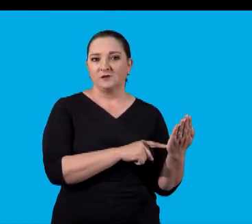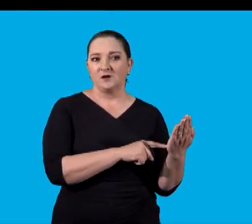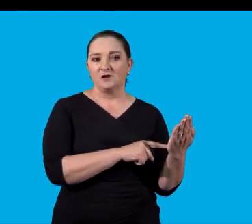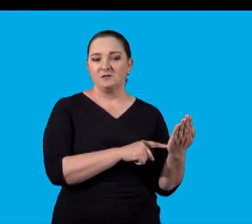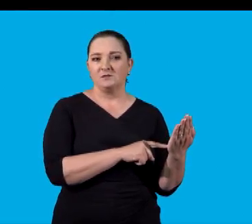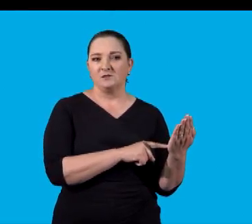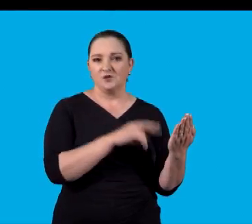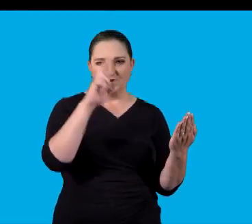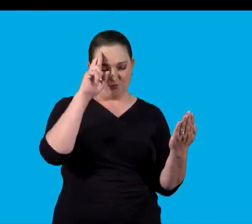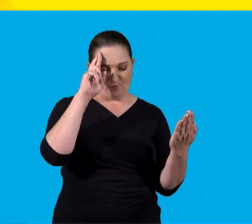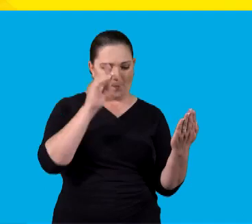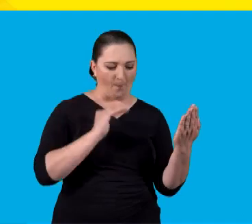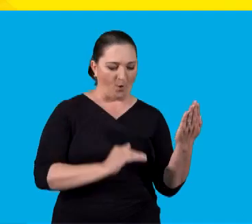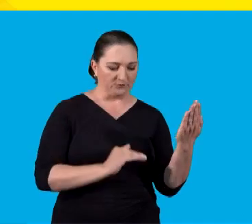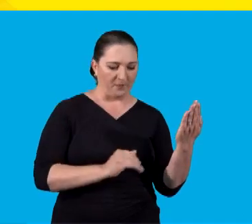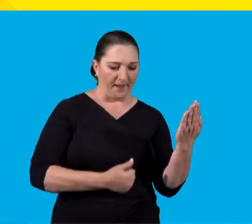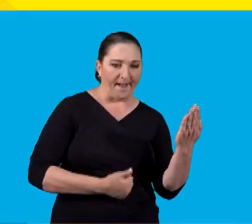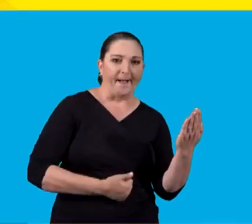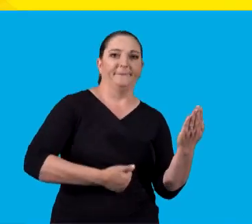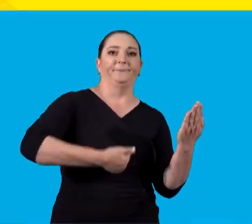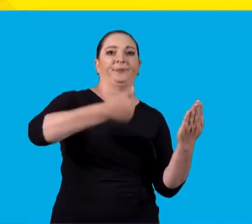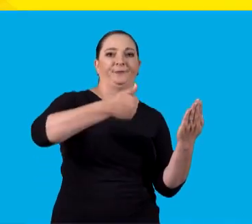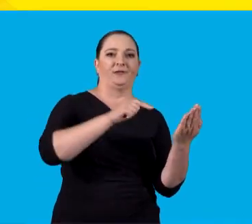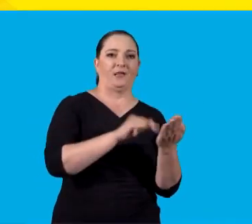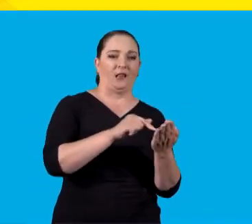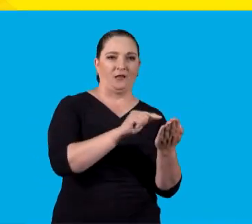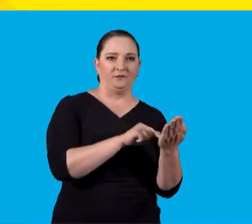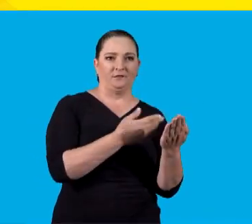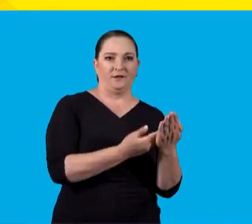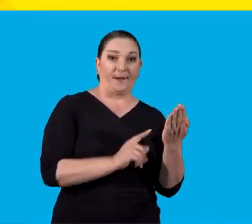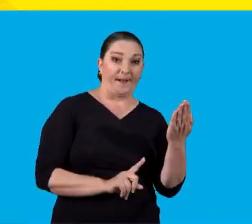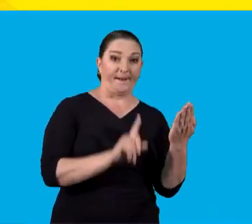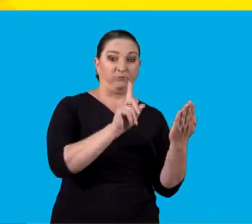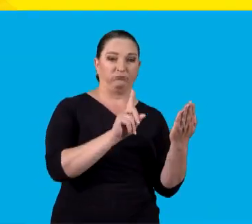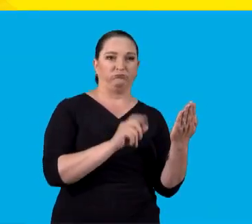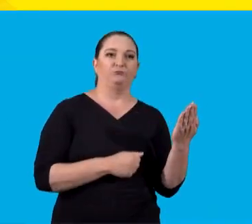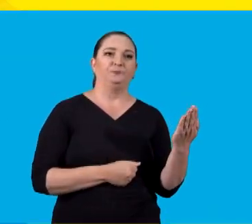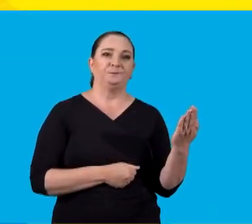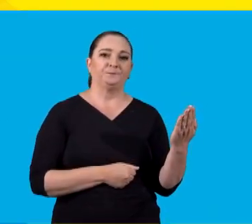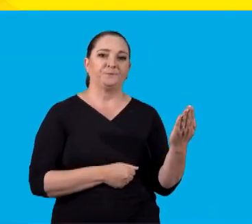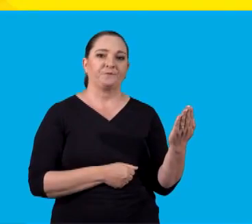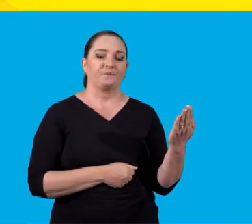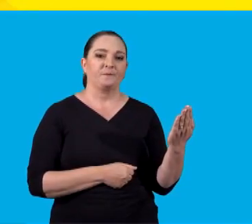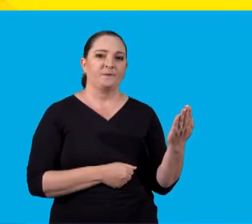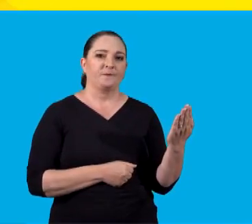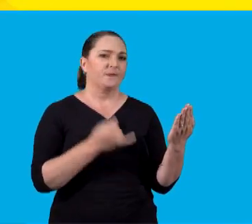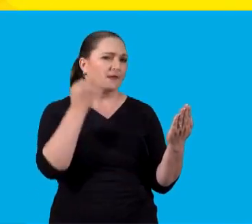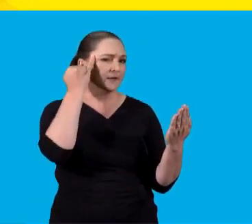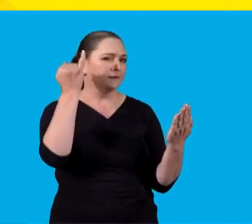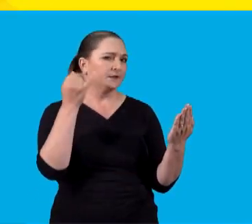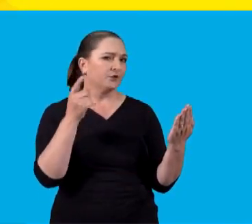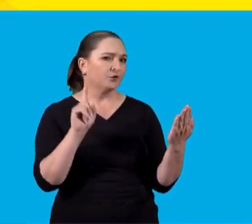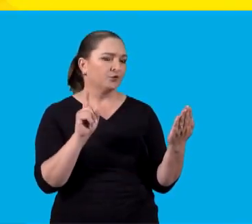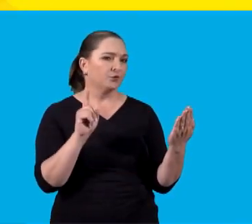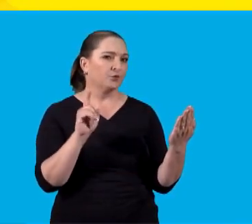remember, we're doing the bottom-up calculation. So when you do the bottom-up calculation, you are calculating from the bottom going up. The